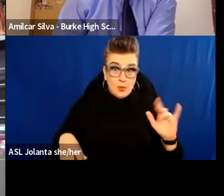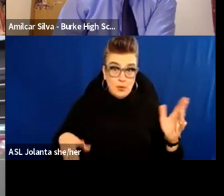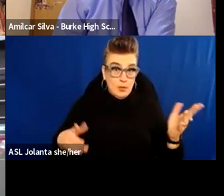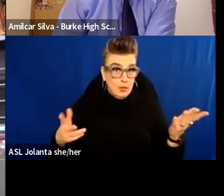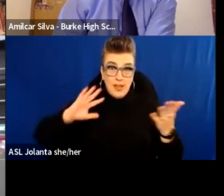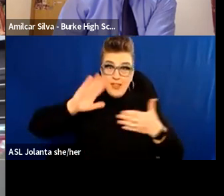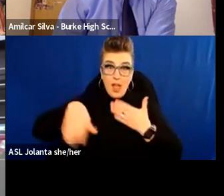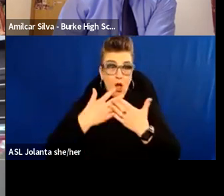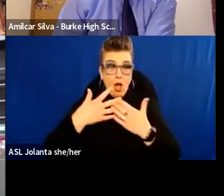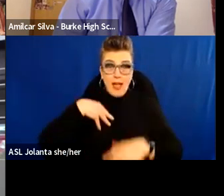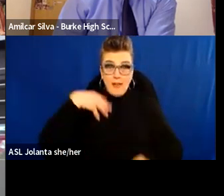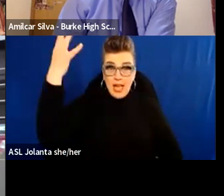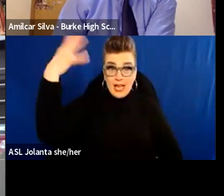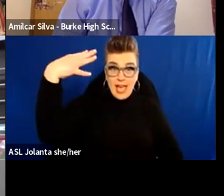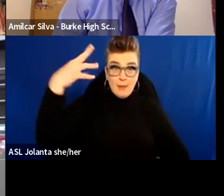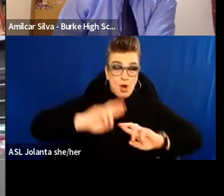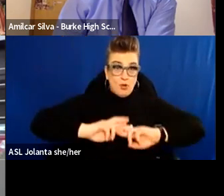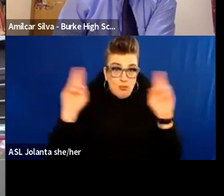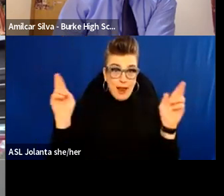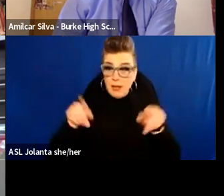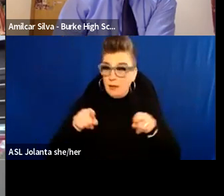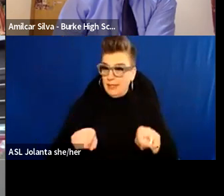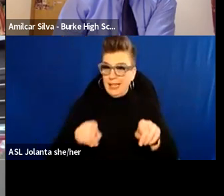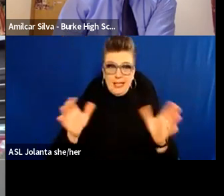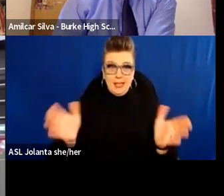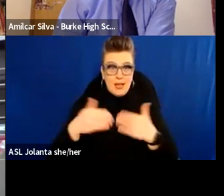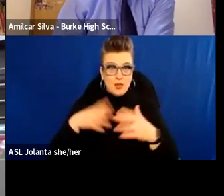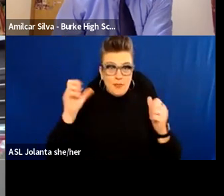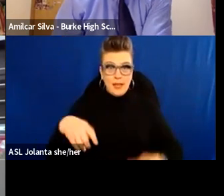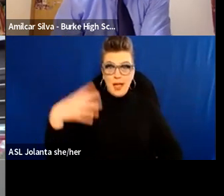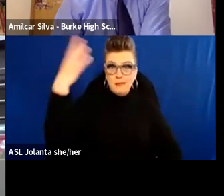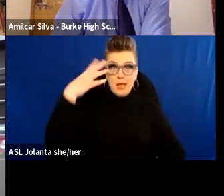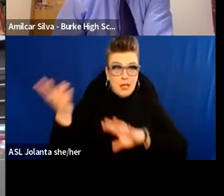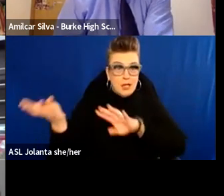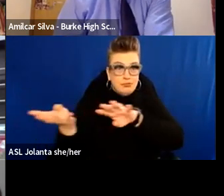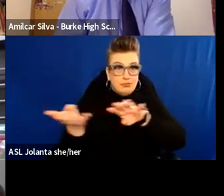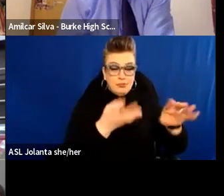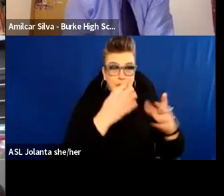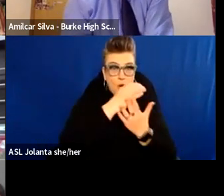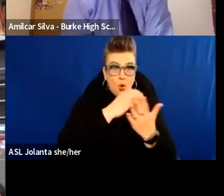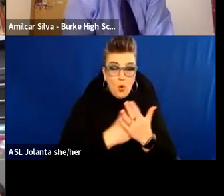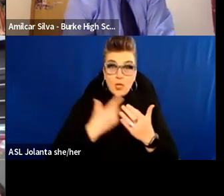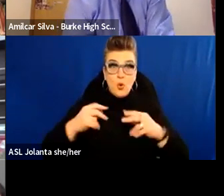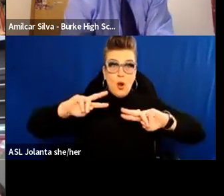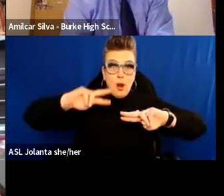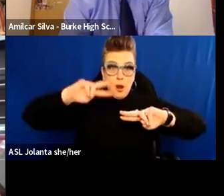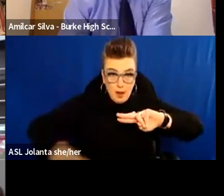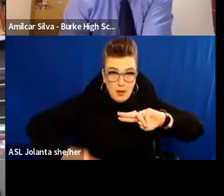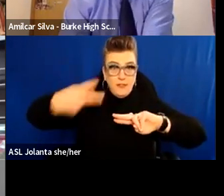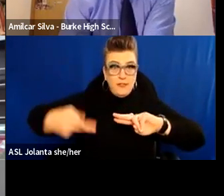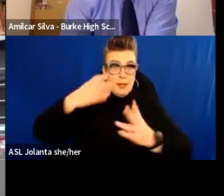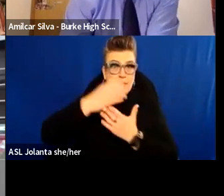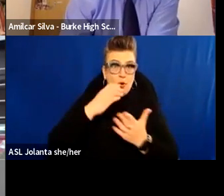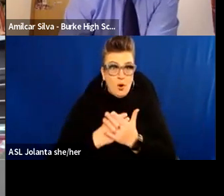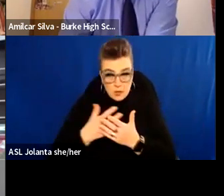cameras in their classrooms to be able to stream courses or to do flipped classrooms and offer courses